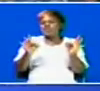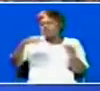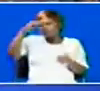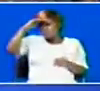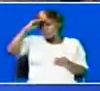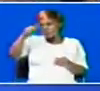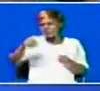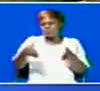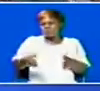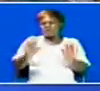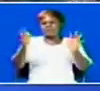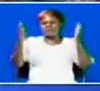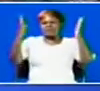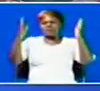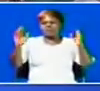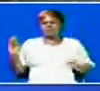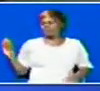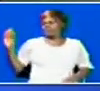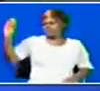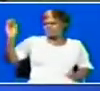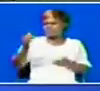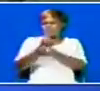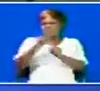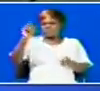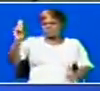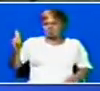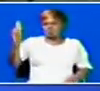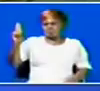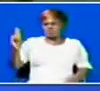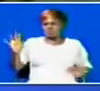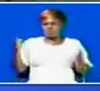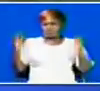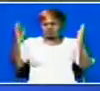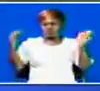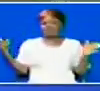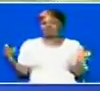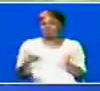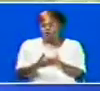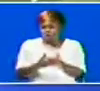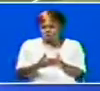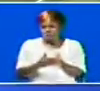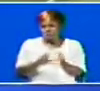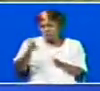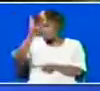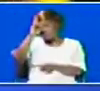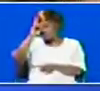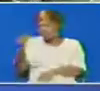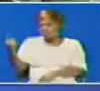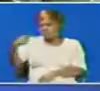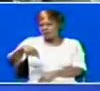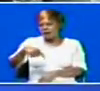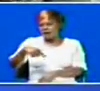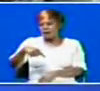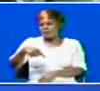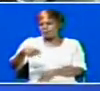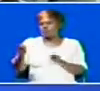that this was their way of celebrating the inauguration of President Uhuru Kenyatta. The celebration, however, did not last for long after police turned up to bring